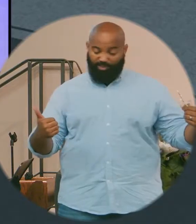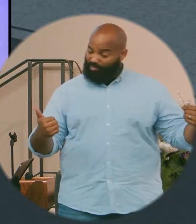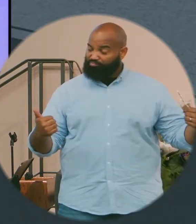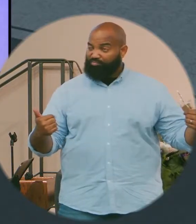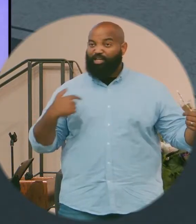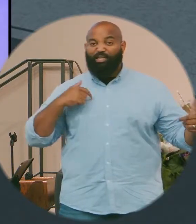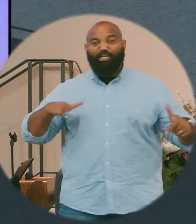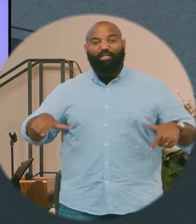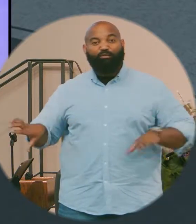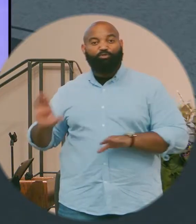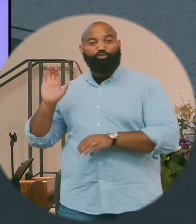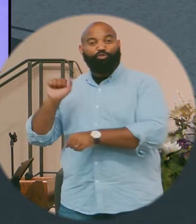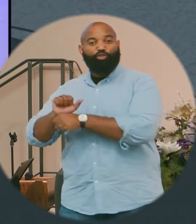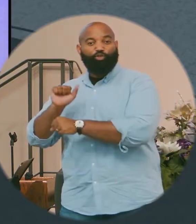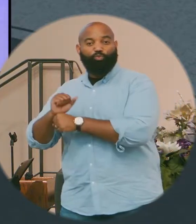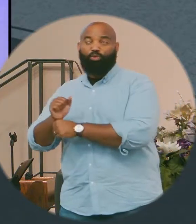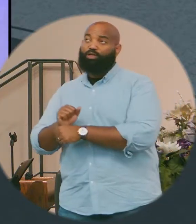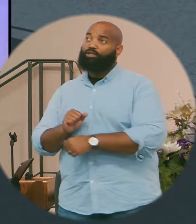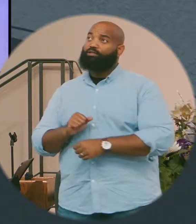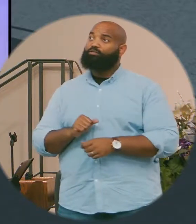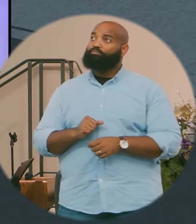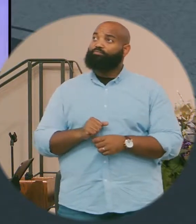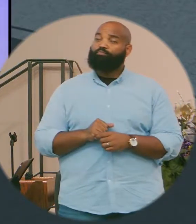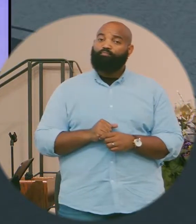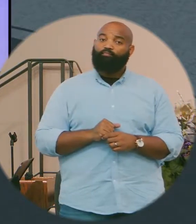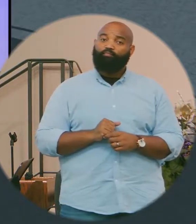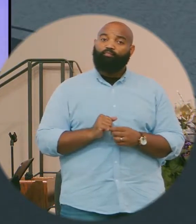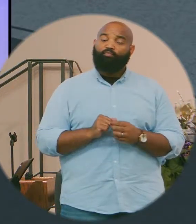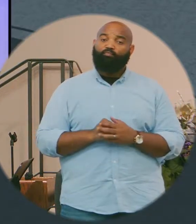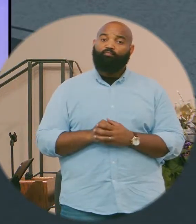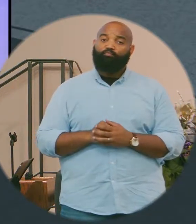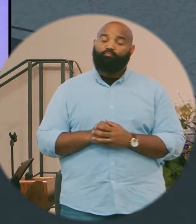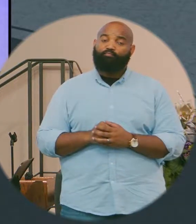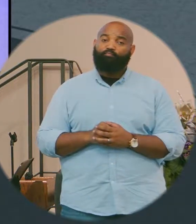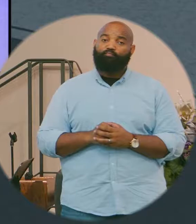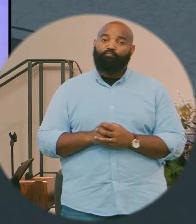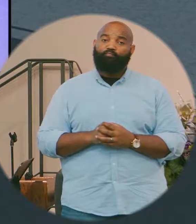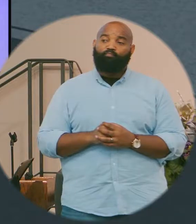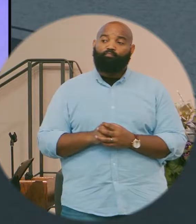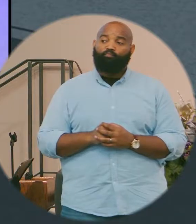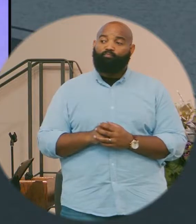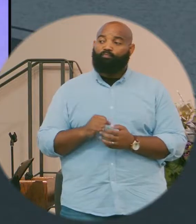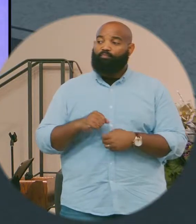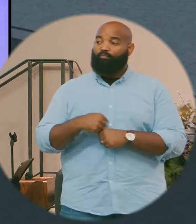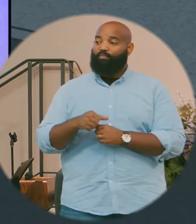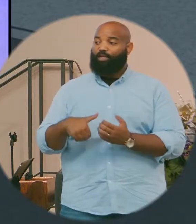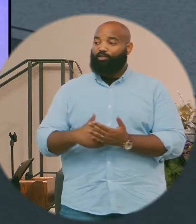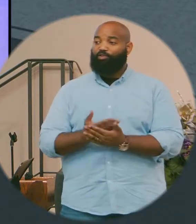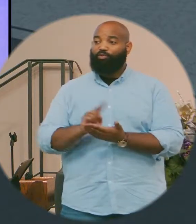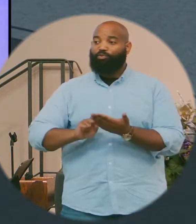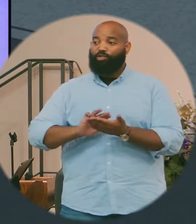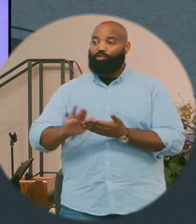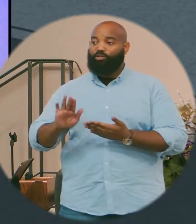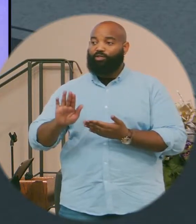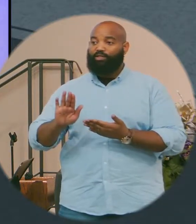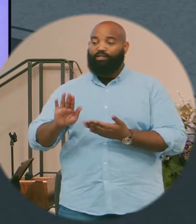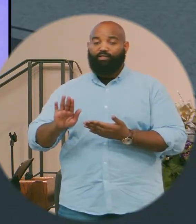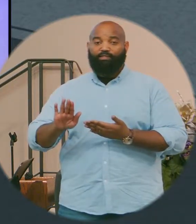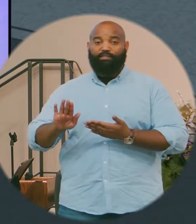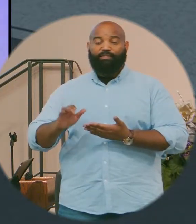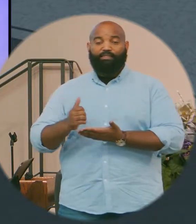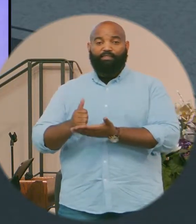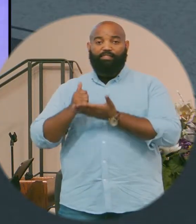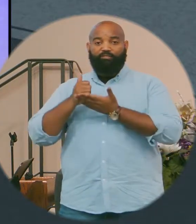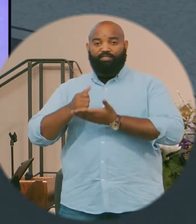Consecration starts with the cleansing, but it is It is to carry it